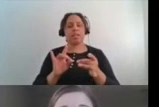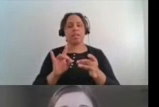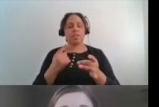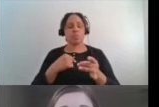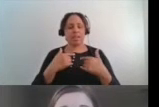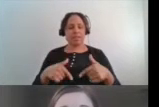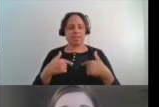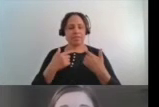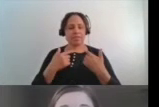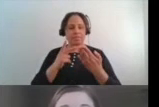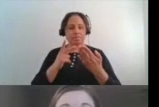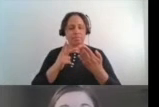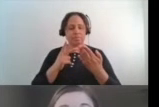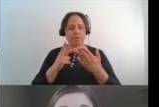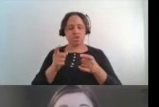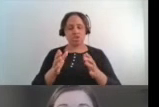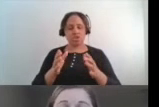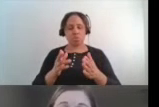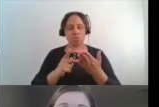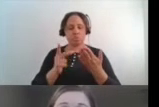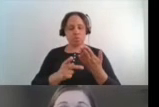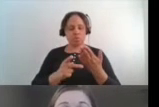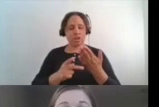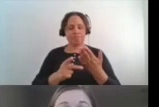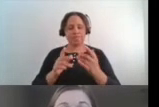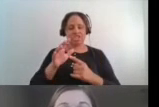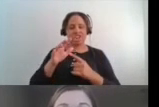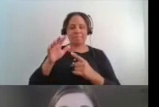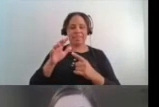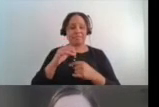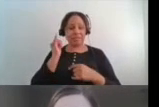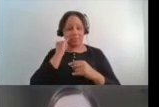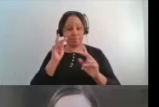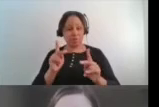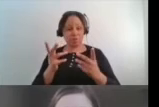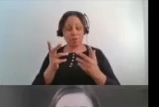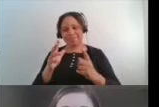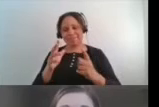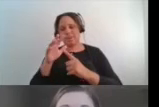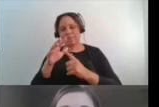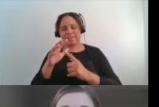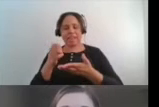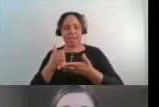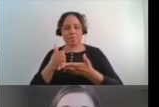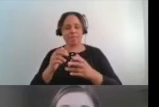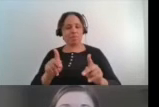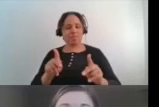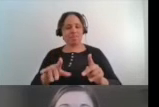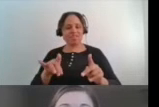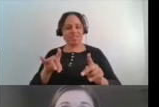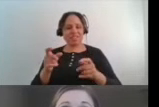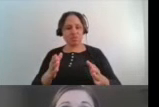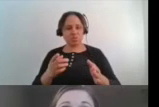of a recipient who wants to be the champion of helping that person find a donor, we have a program that kind of